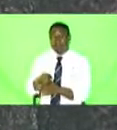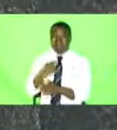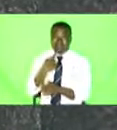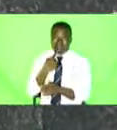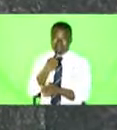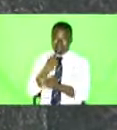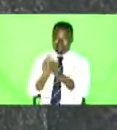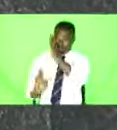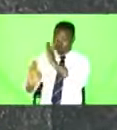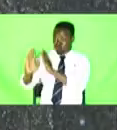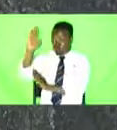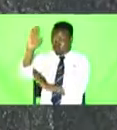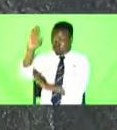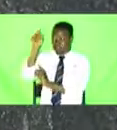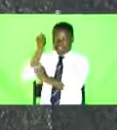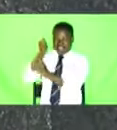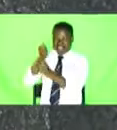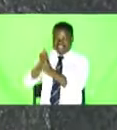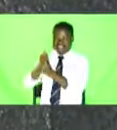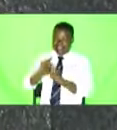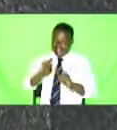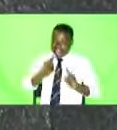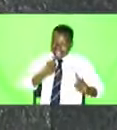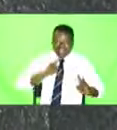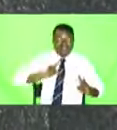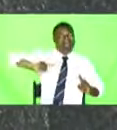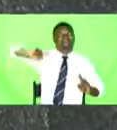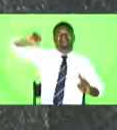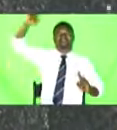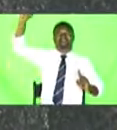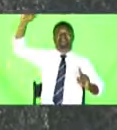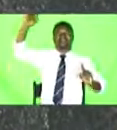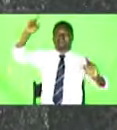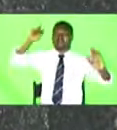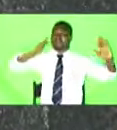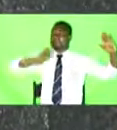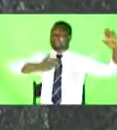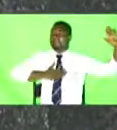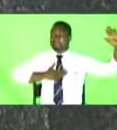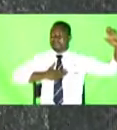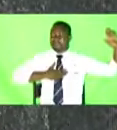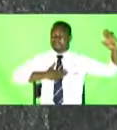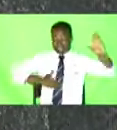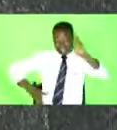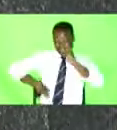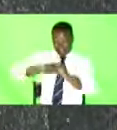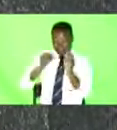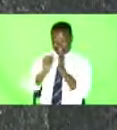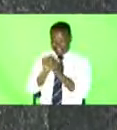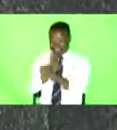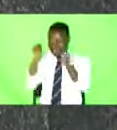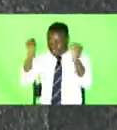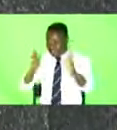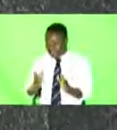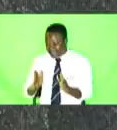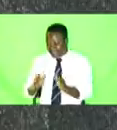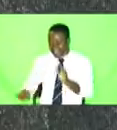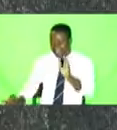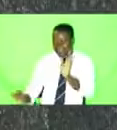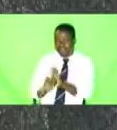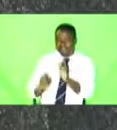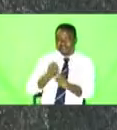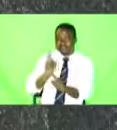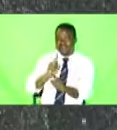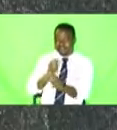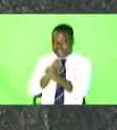God has sworn an oath and backed the fact that salvation is found only in his son,